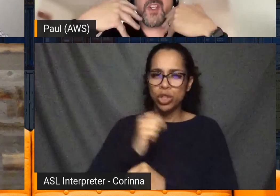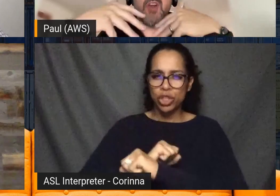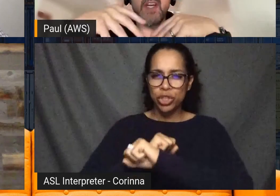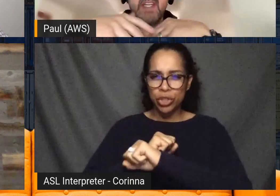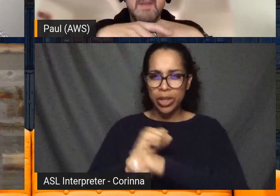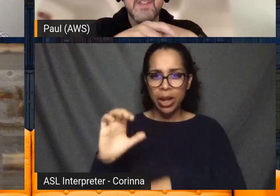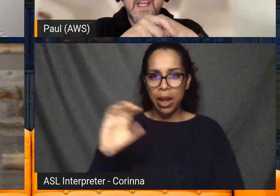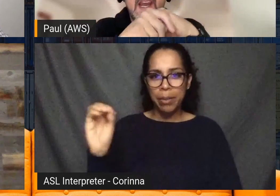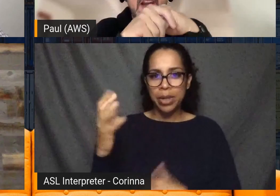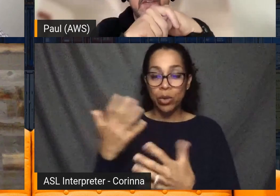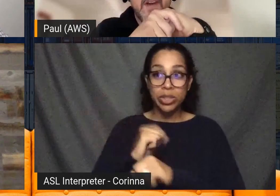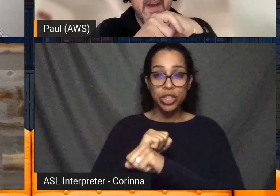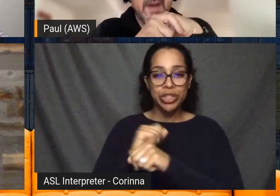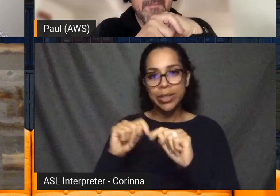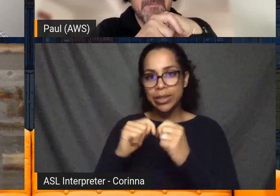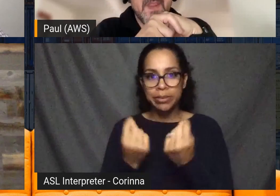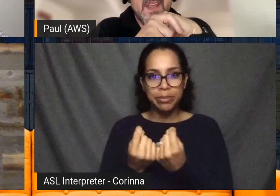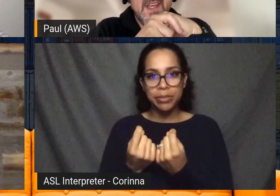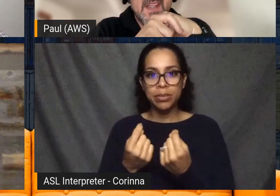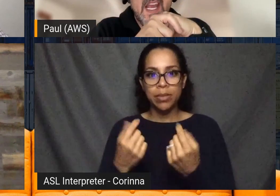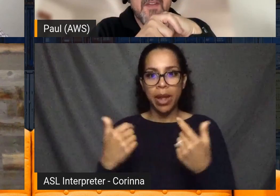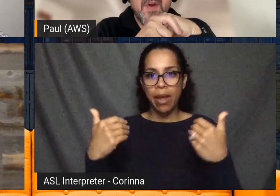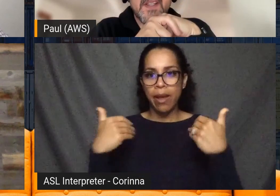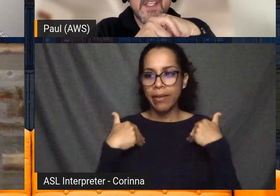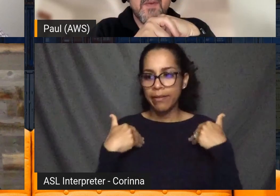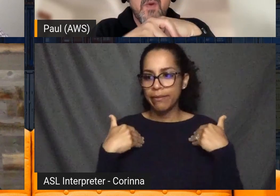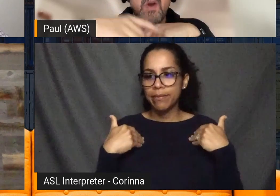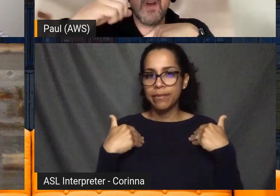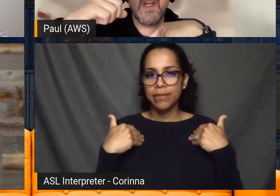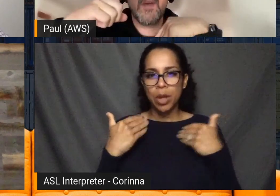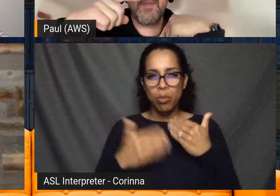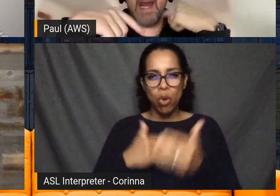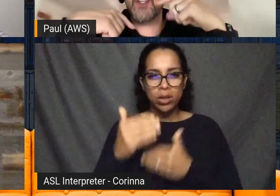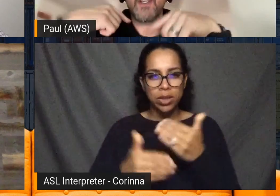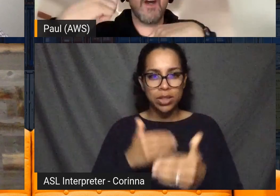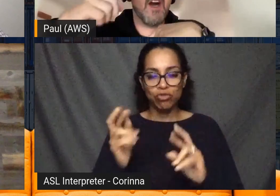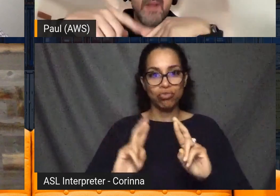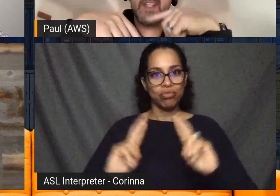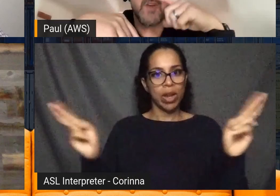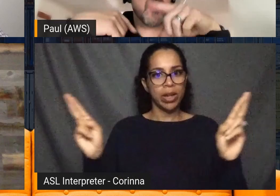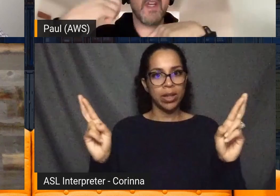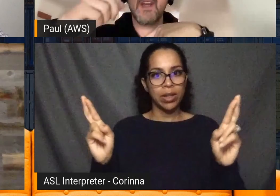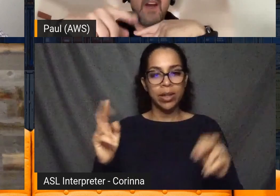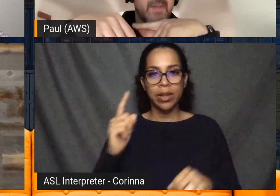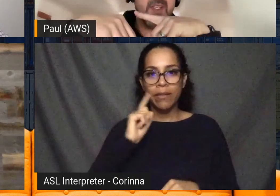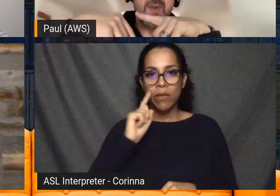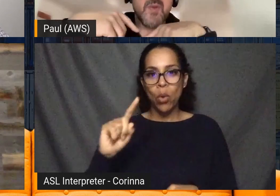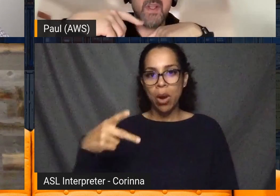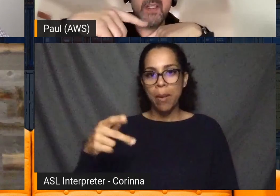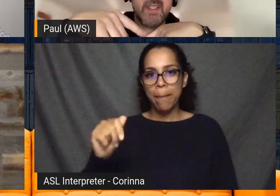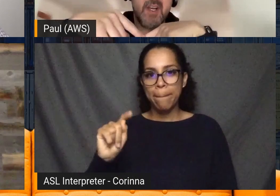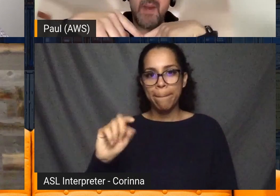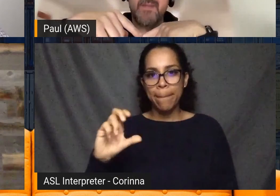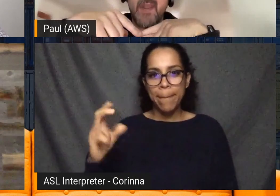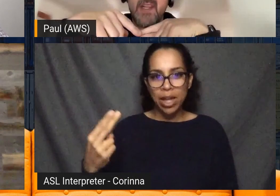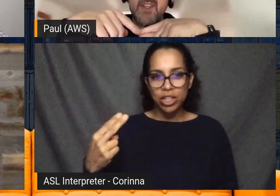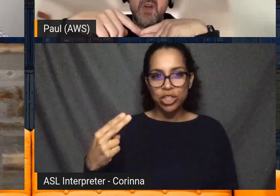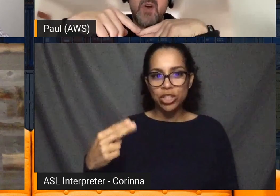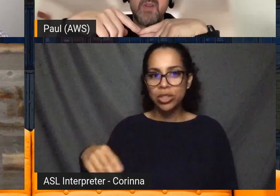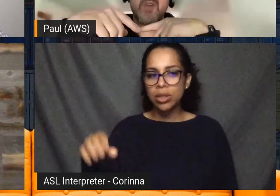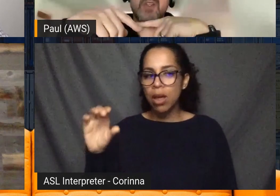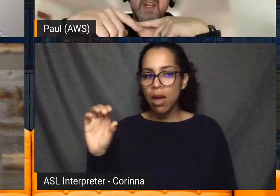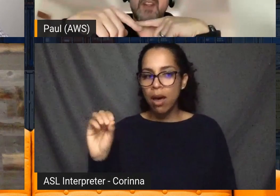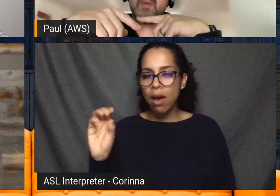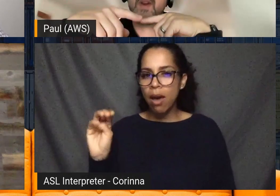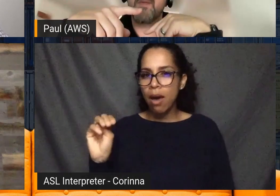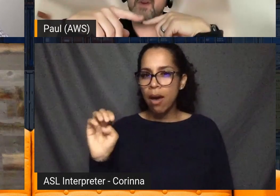or most security teams, they have a process for patching the AMIs or rotating the AMIs when new releases come out. And